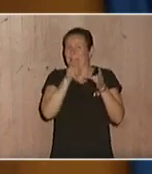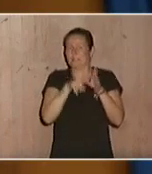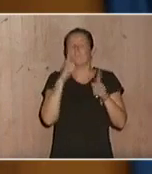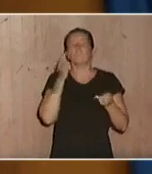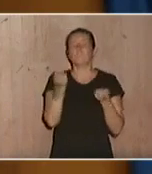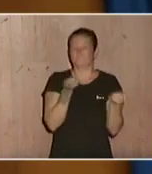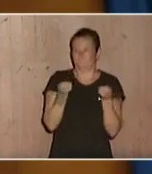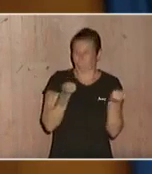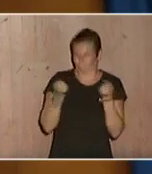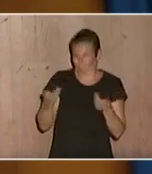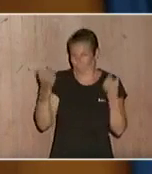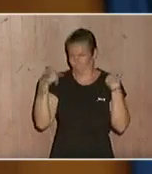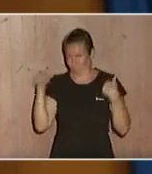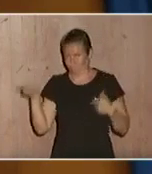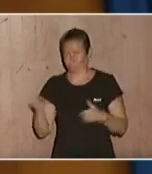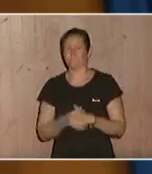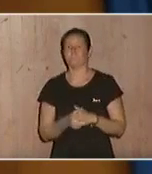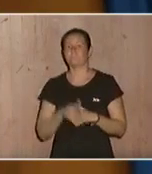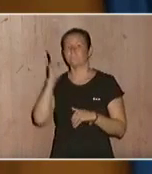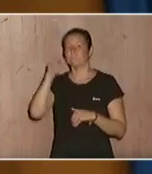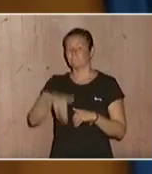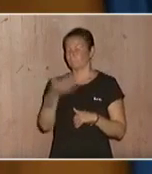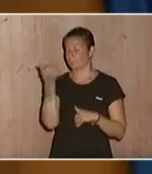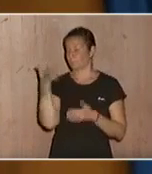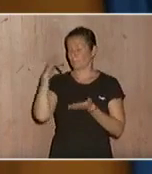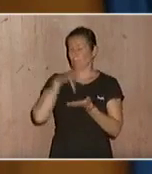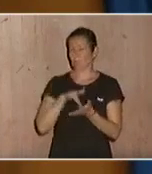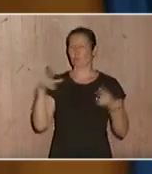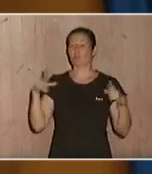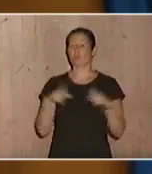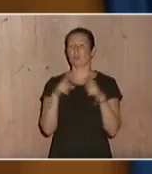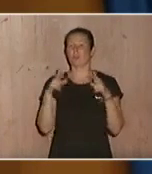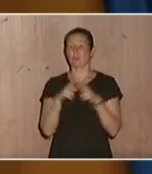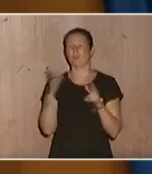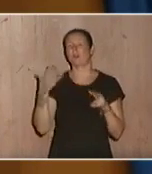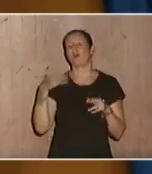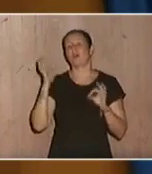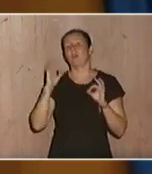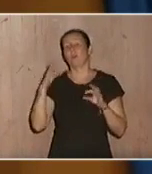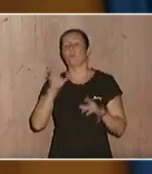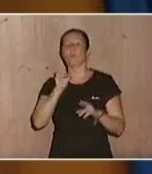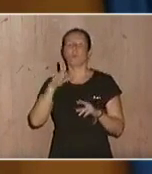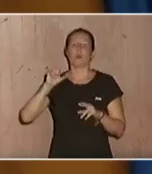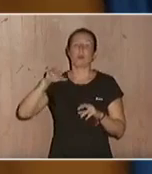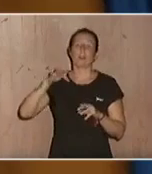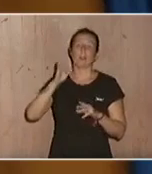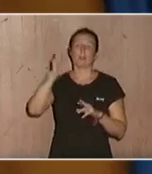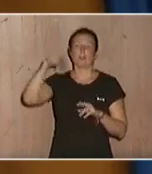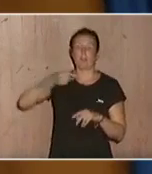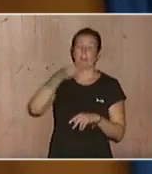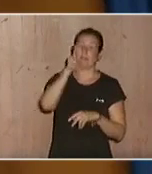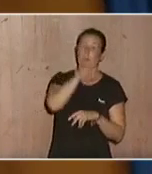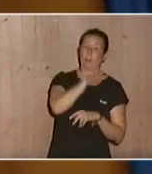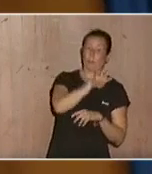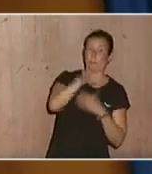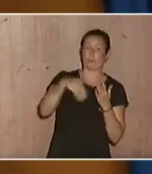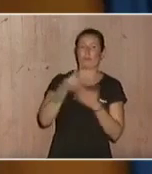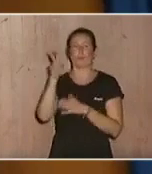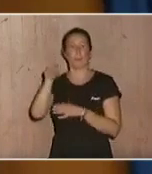Theory. Además, presidió la Society for Social Choice and Welfare entre 2004 y